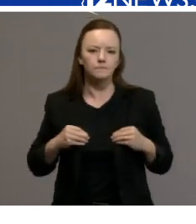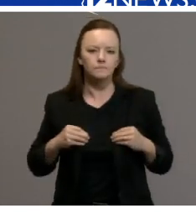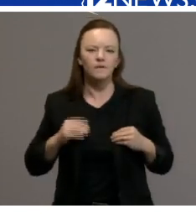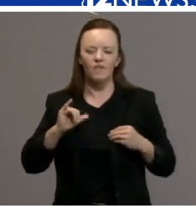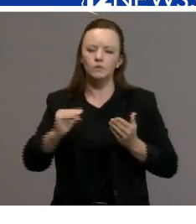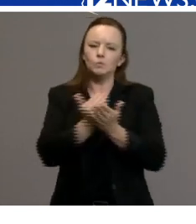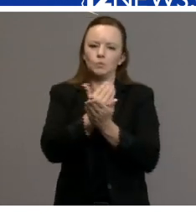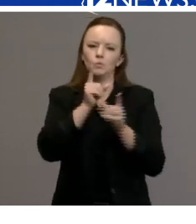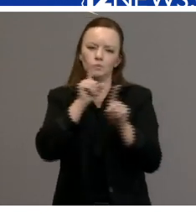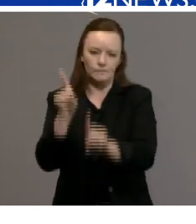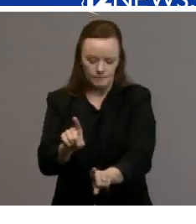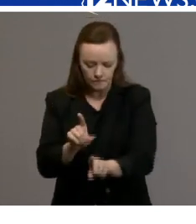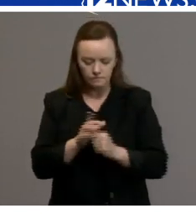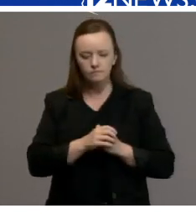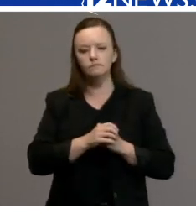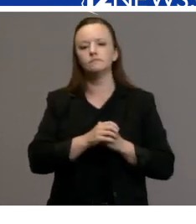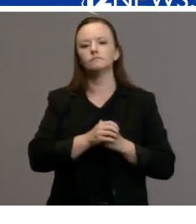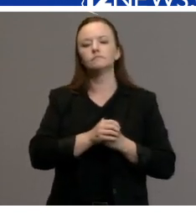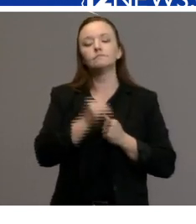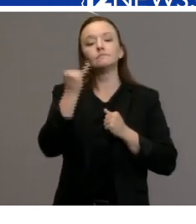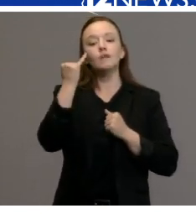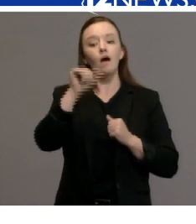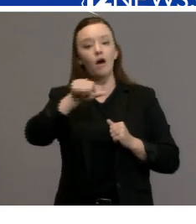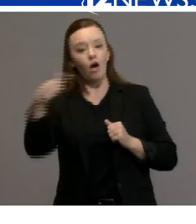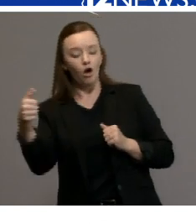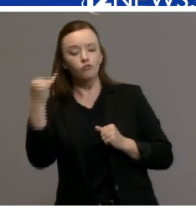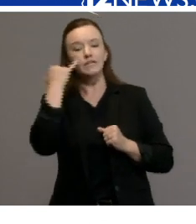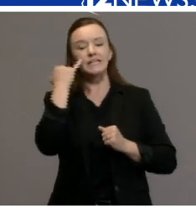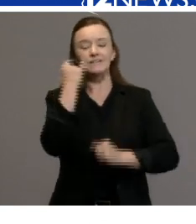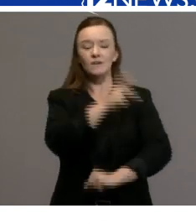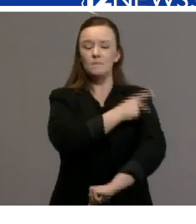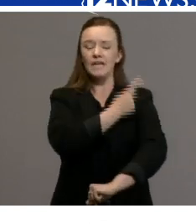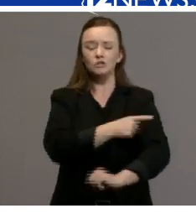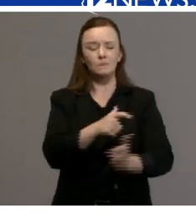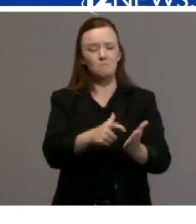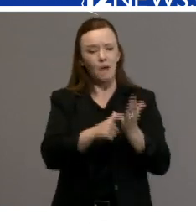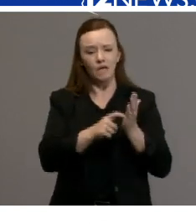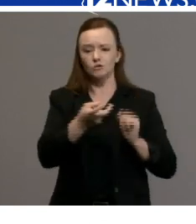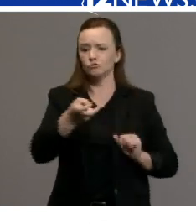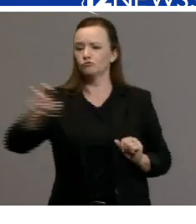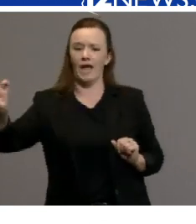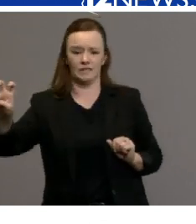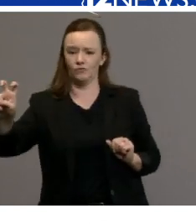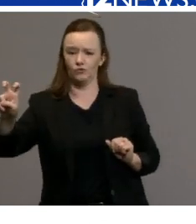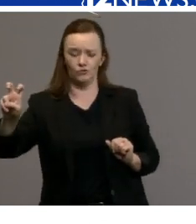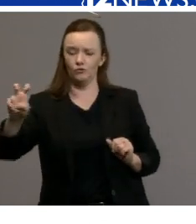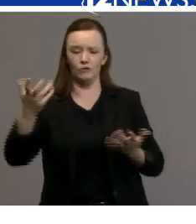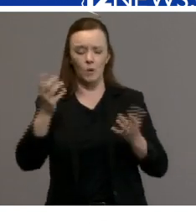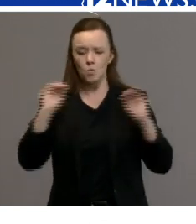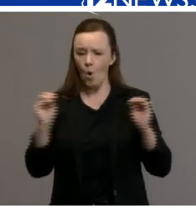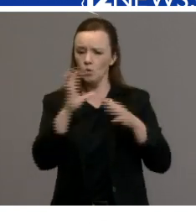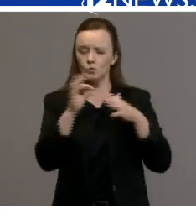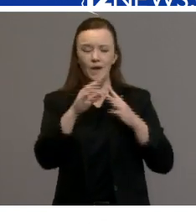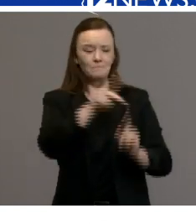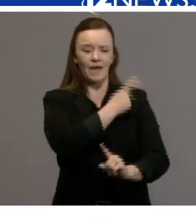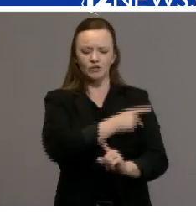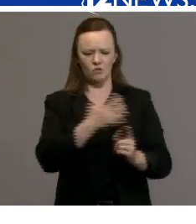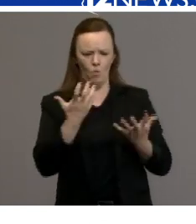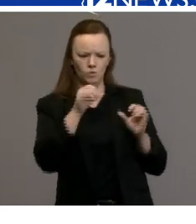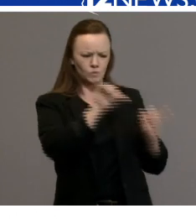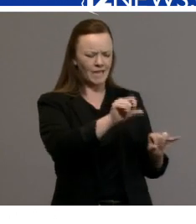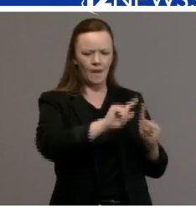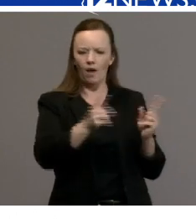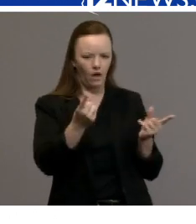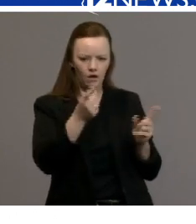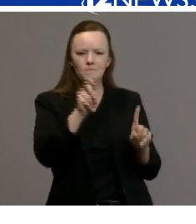transferred by no choice of their own because the surge line is coordinating their transfer, that it will be considered in network by their insurance provider,